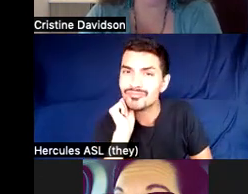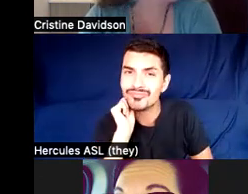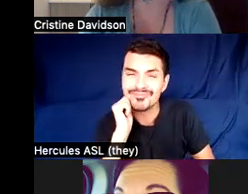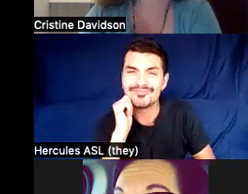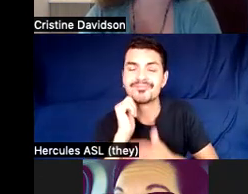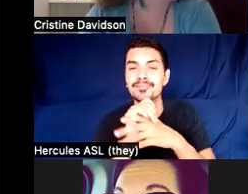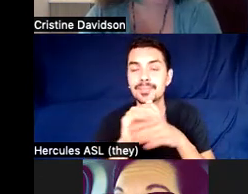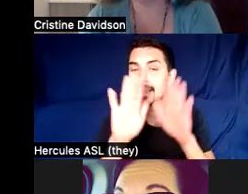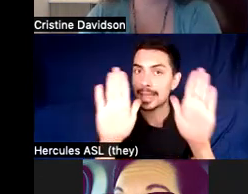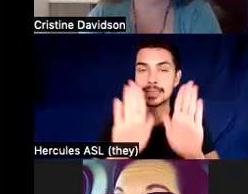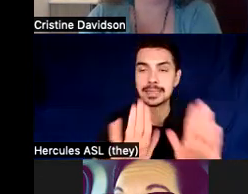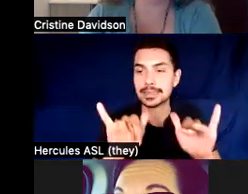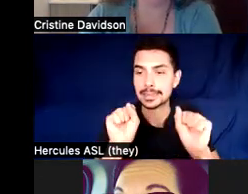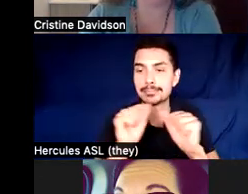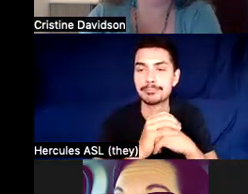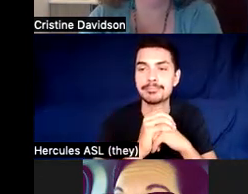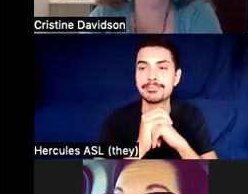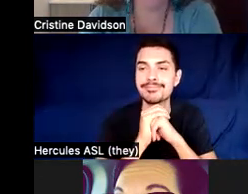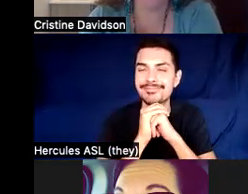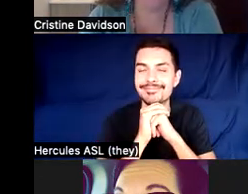Excellent. Excellent.